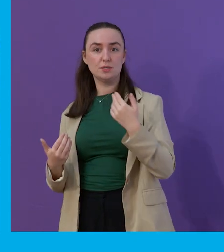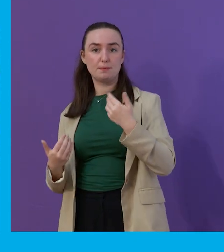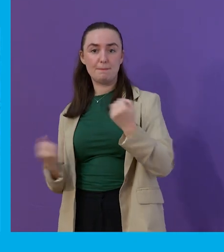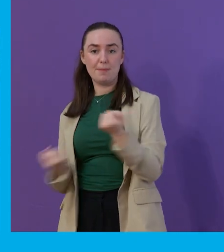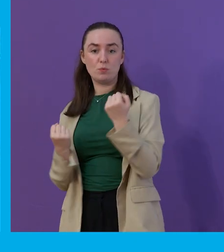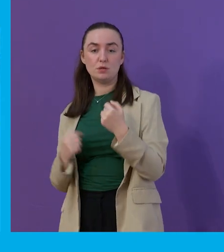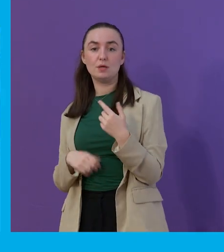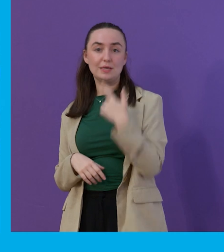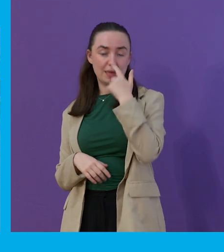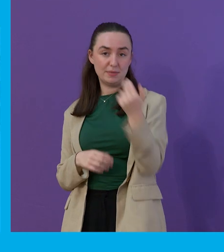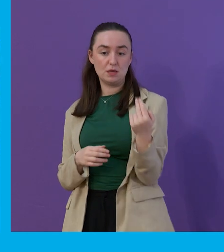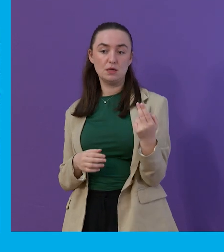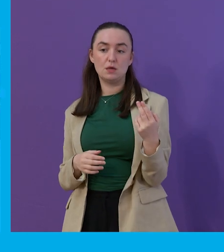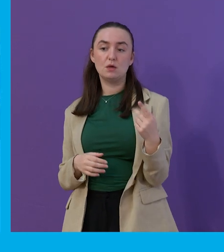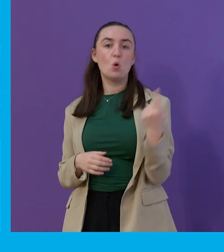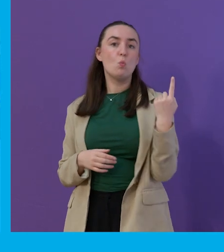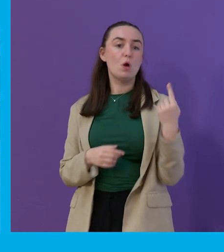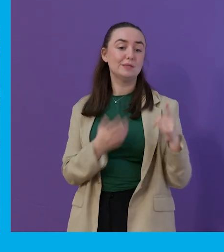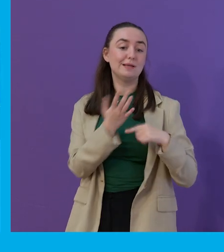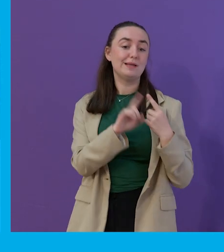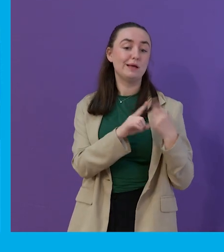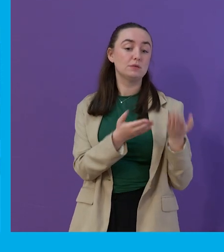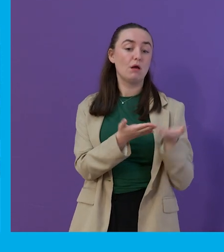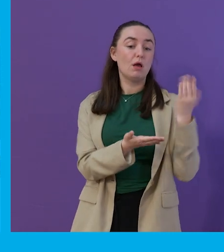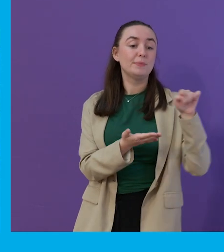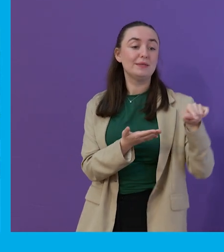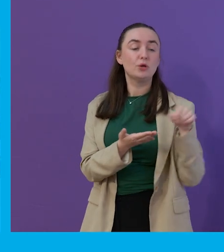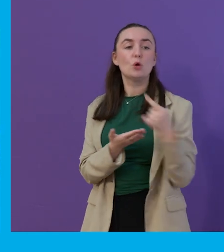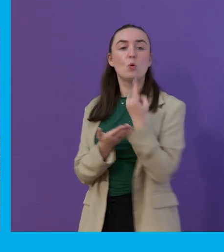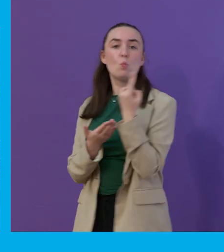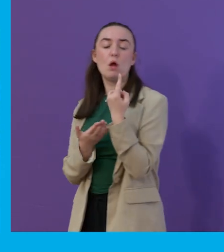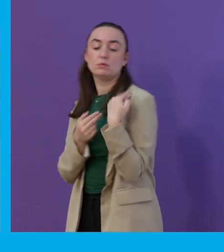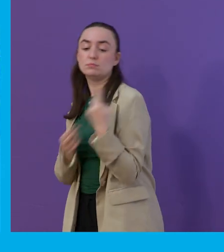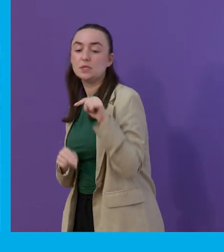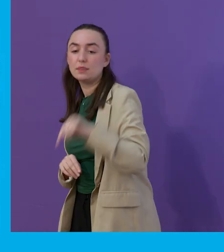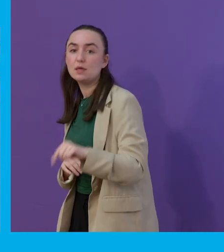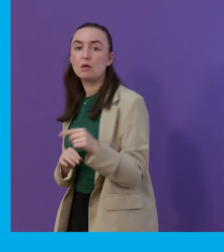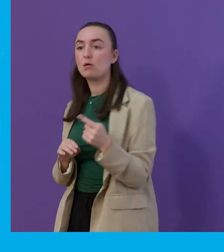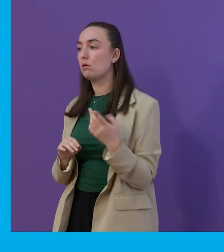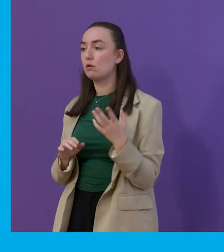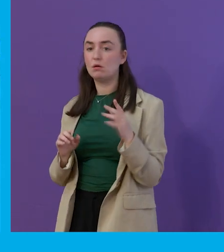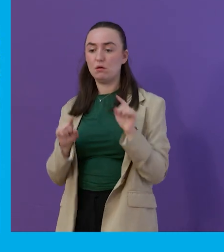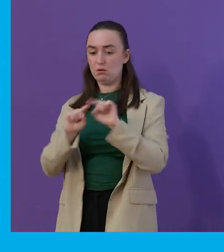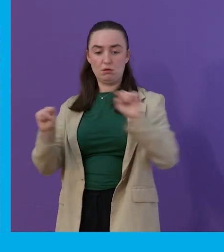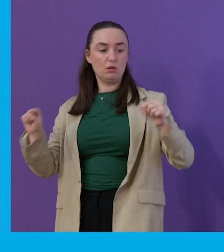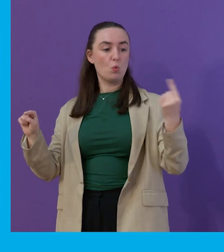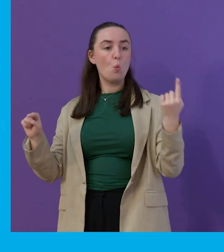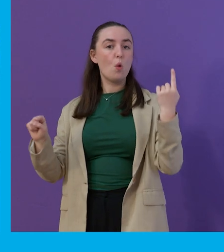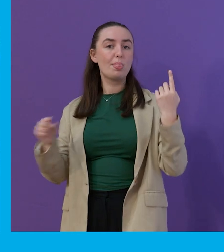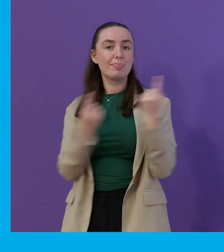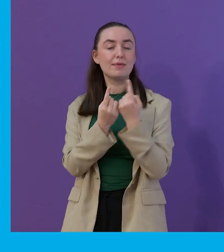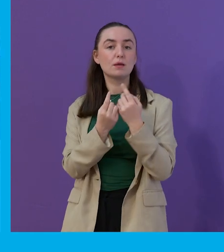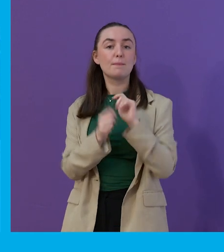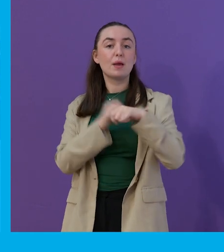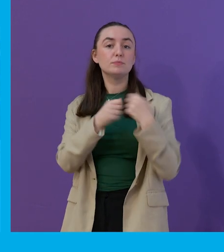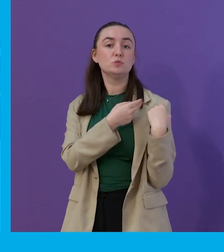devolution here, one tax lever there, one bit of devolved tax to local government there. And so if you devolve one thing, whether it's to the Scottish